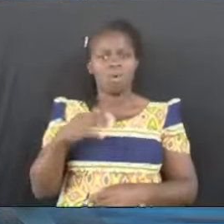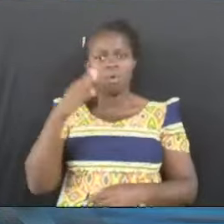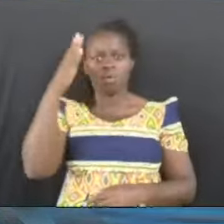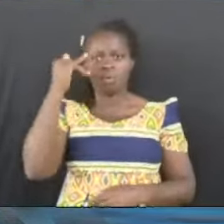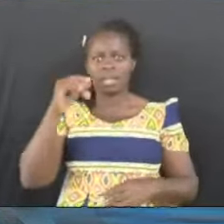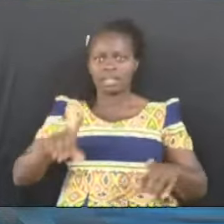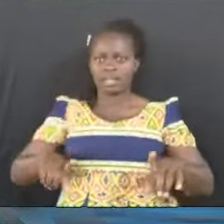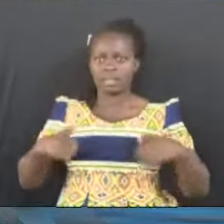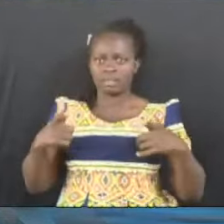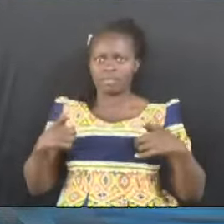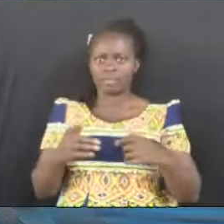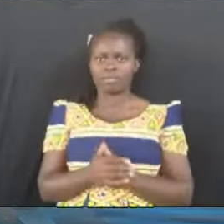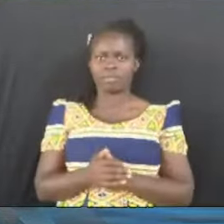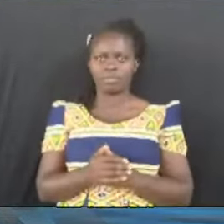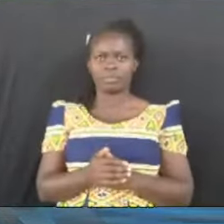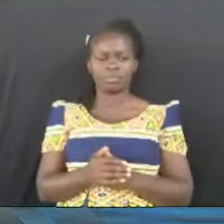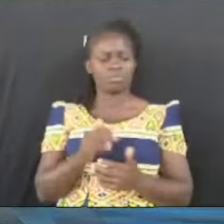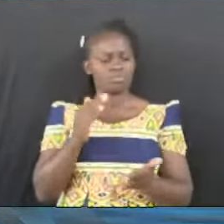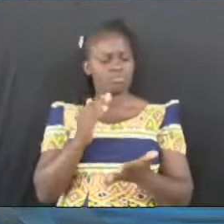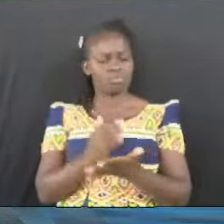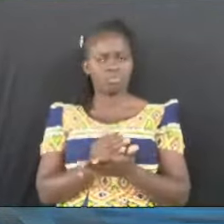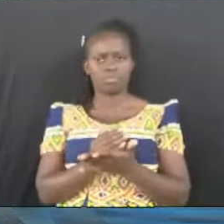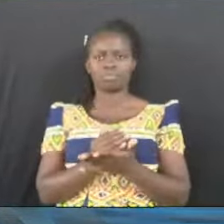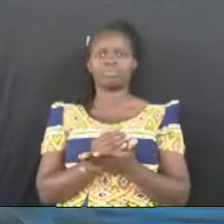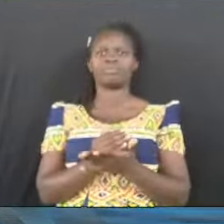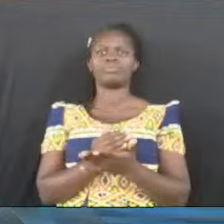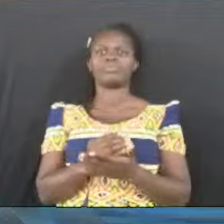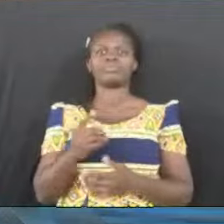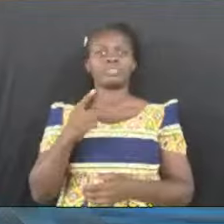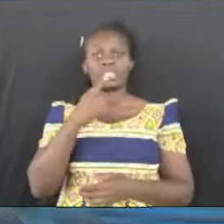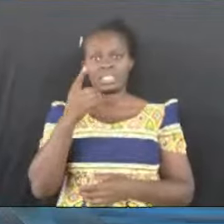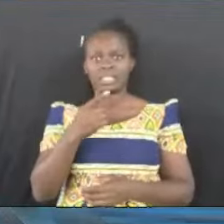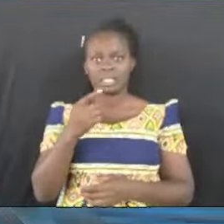say Jesus is God's self-revelation.